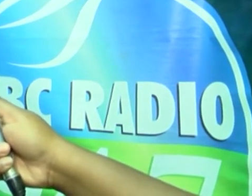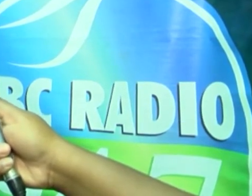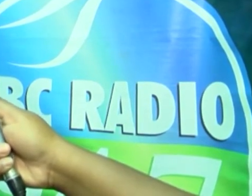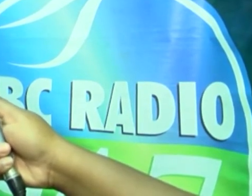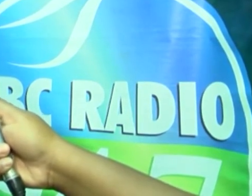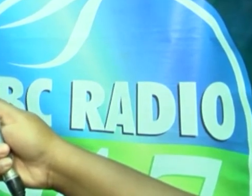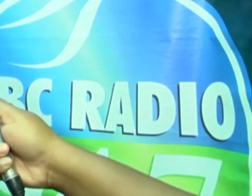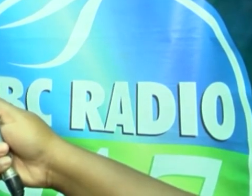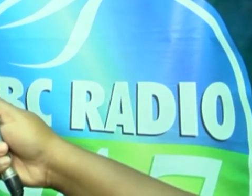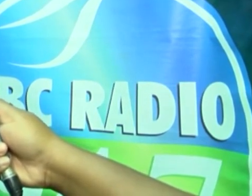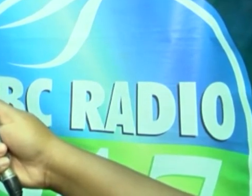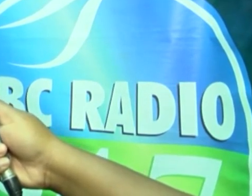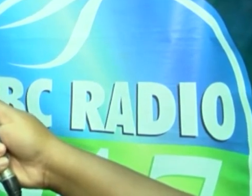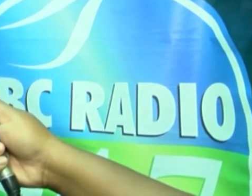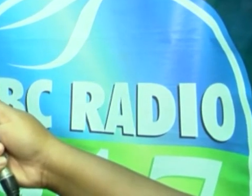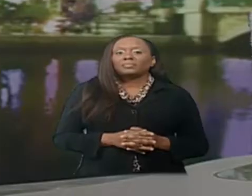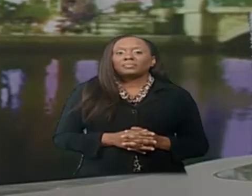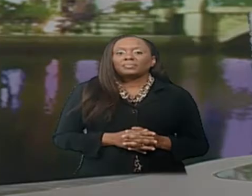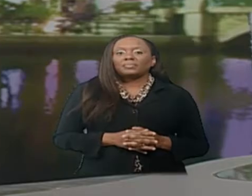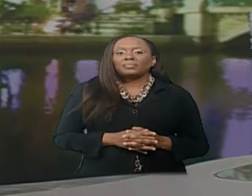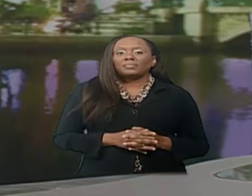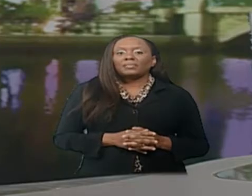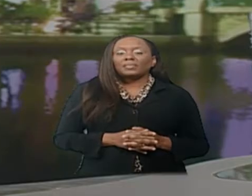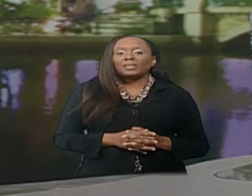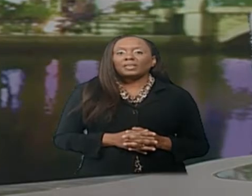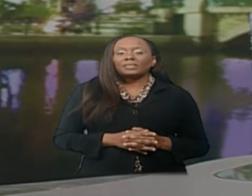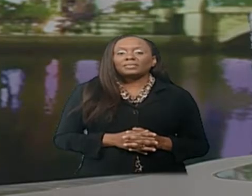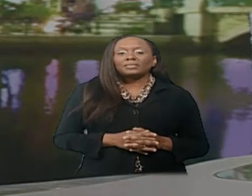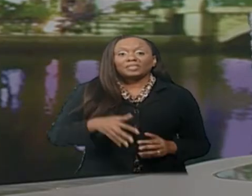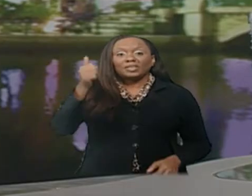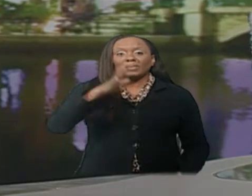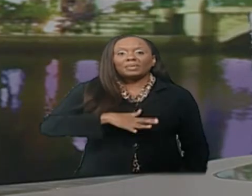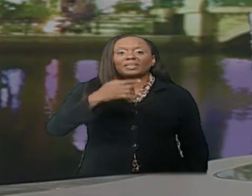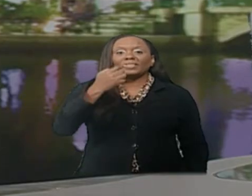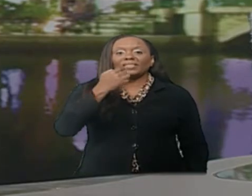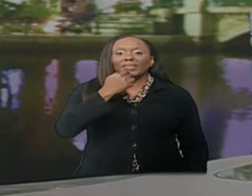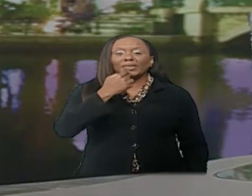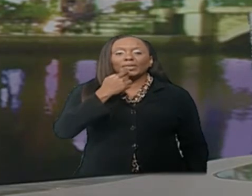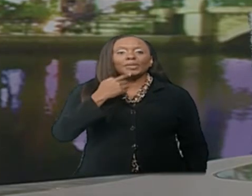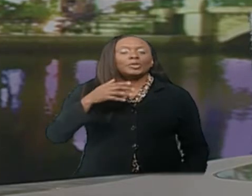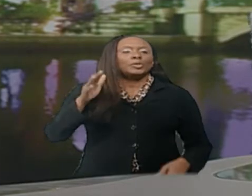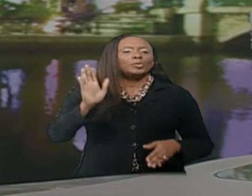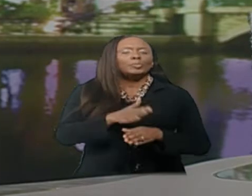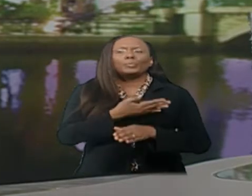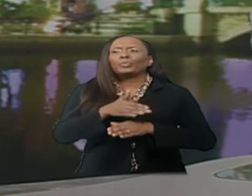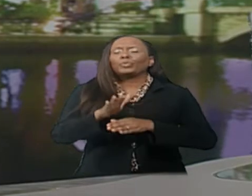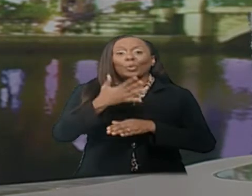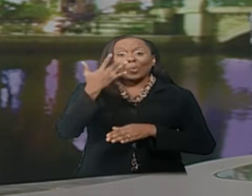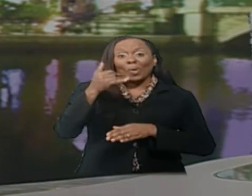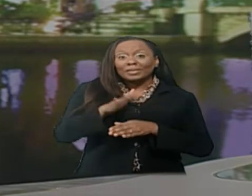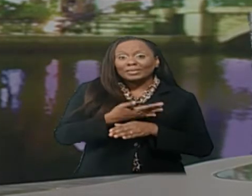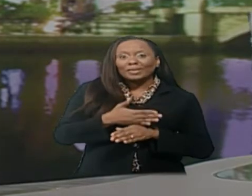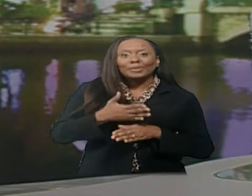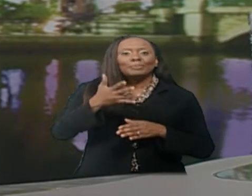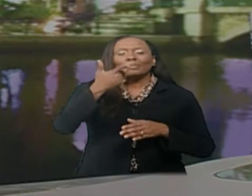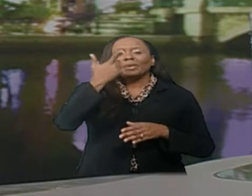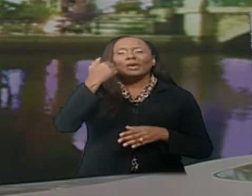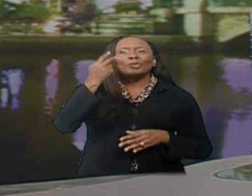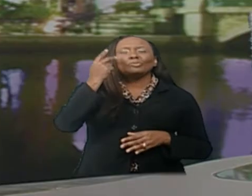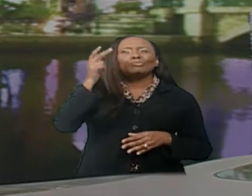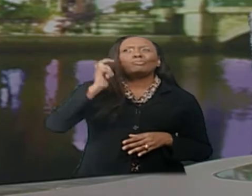not a charity. So the best thing to do is to be registered as a charity, and that is what we are, registered as a